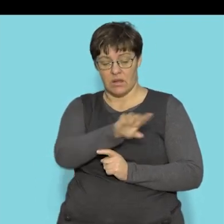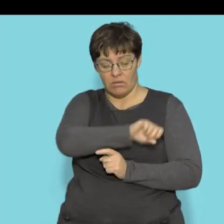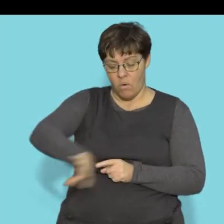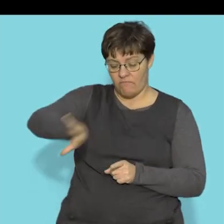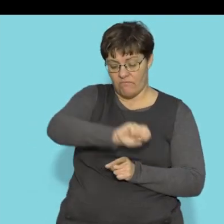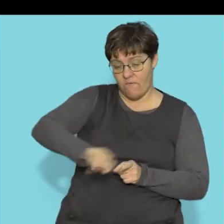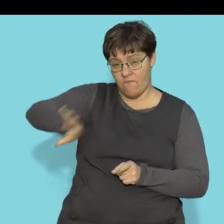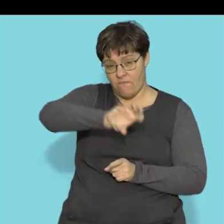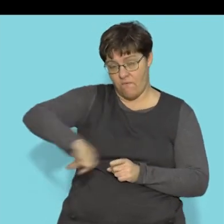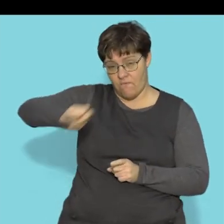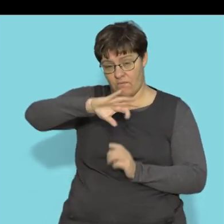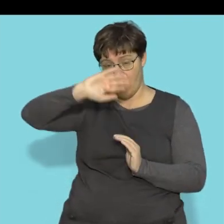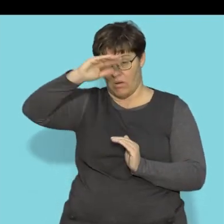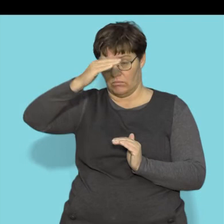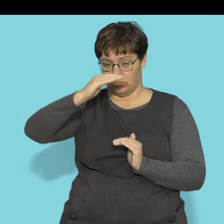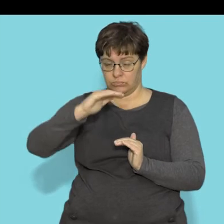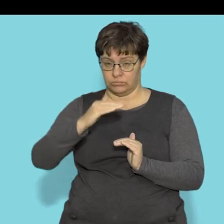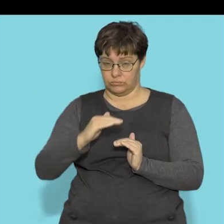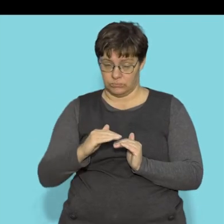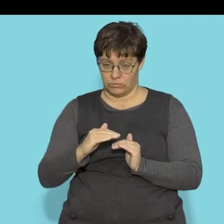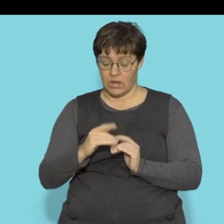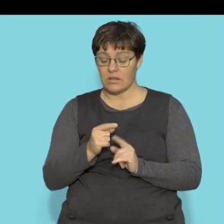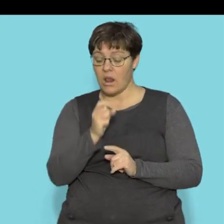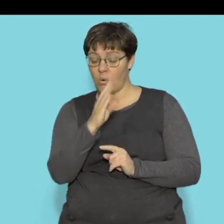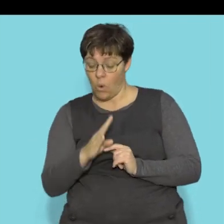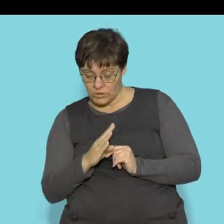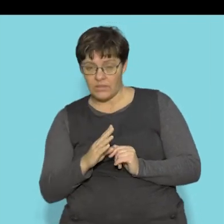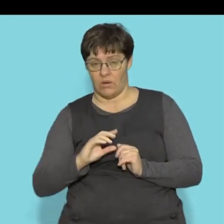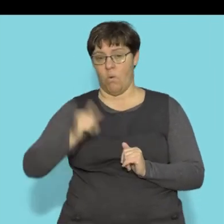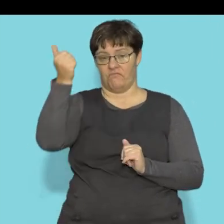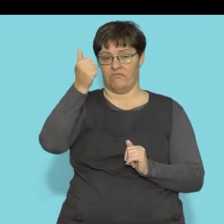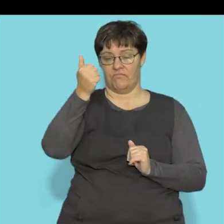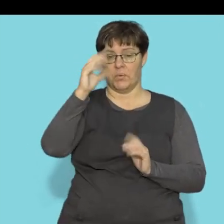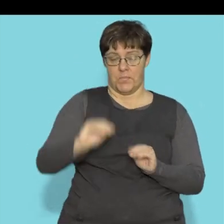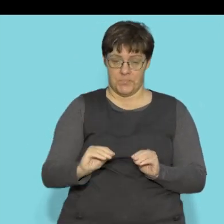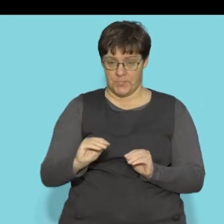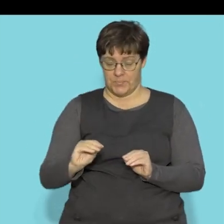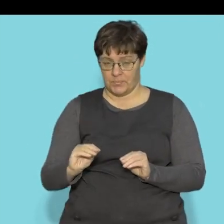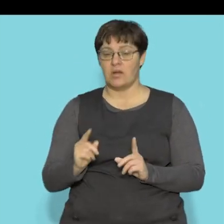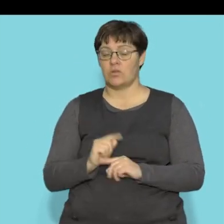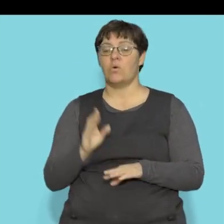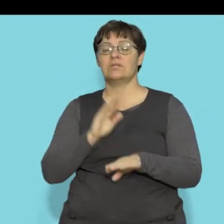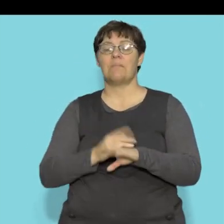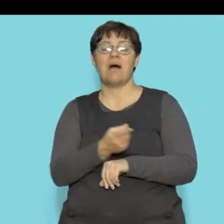be empty, because we want to know the rate of pumping until it is a quarter full.